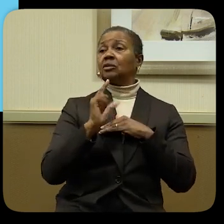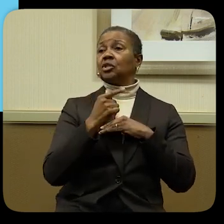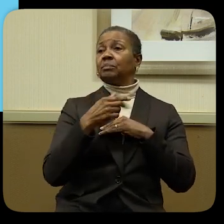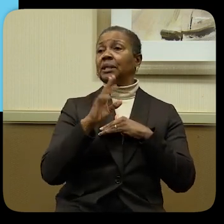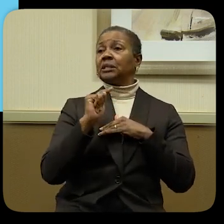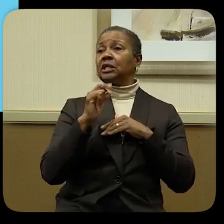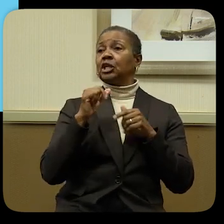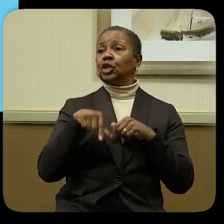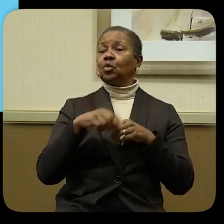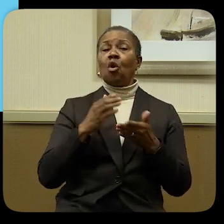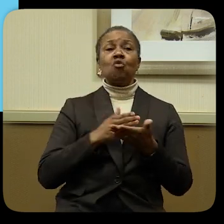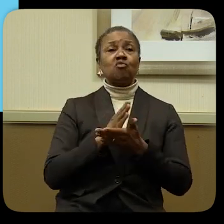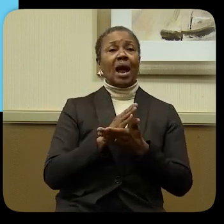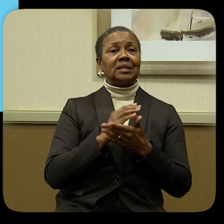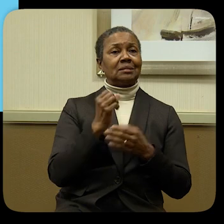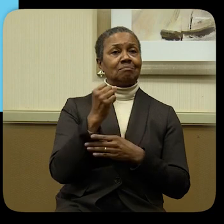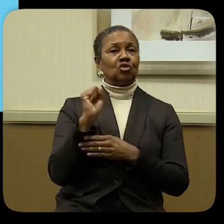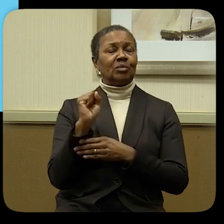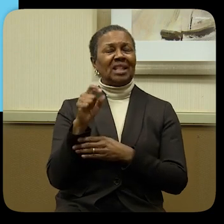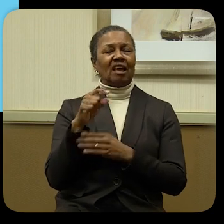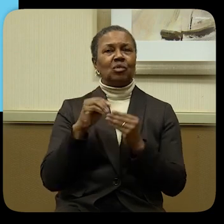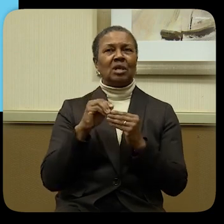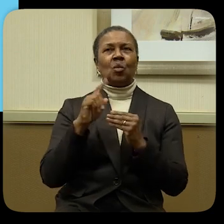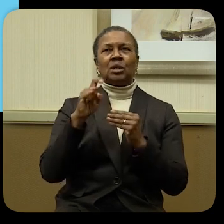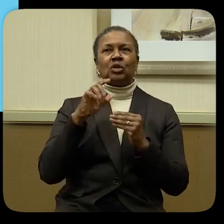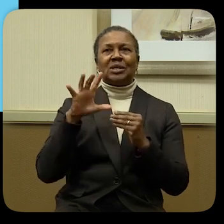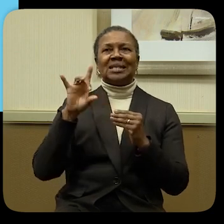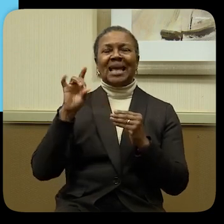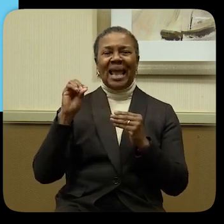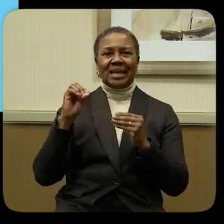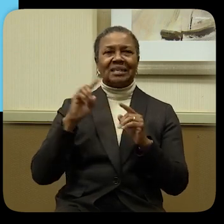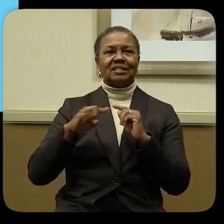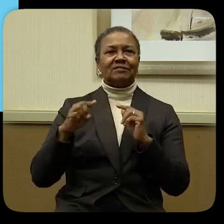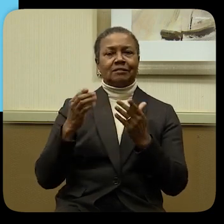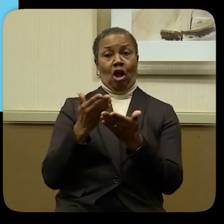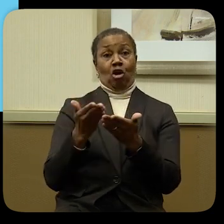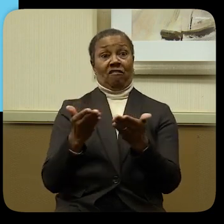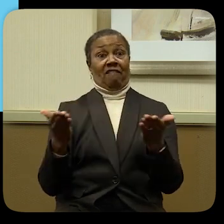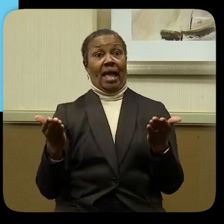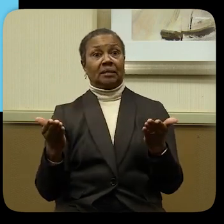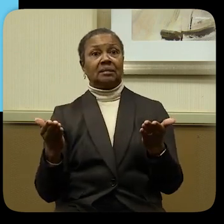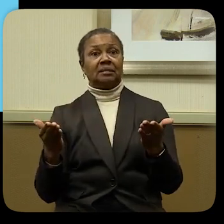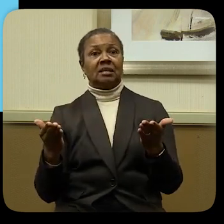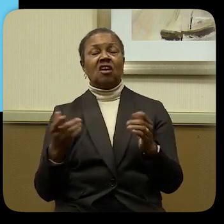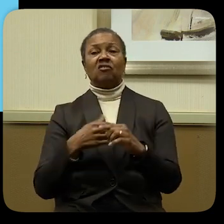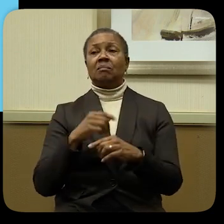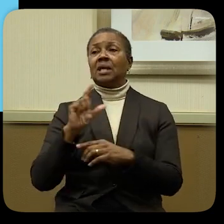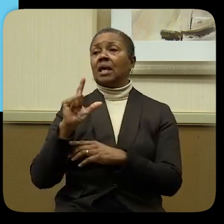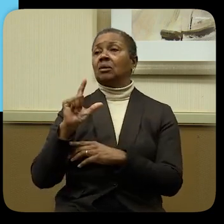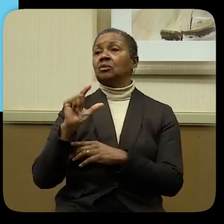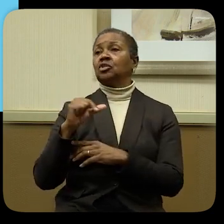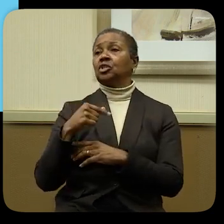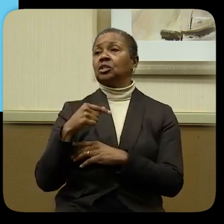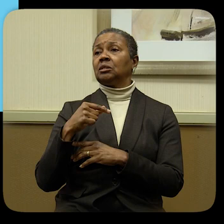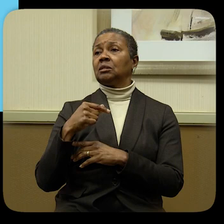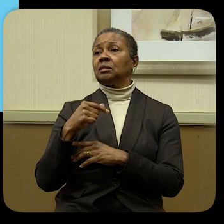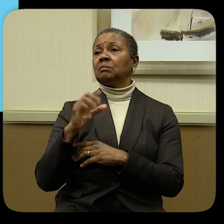movement. And so they have, I think, over 180 artifacts from the